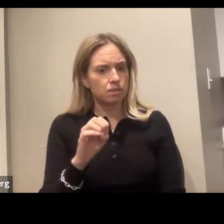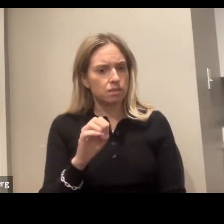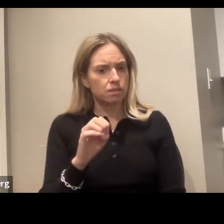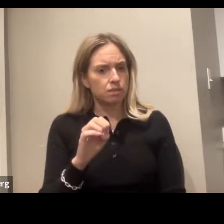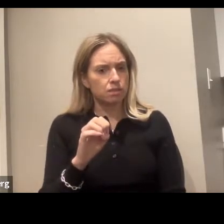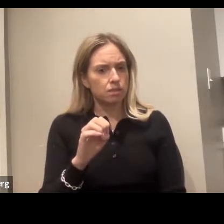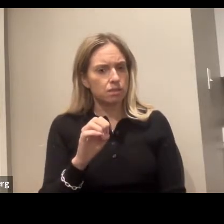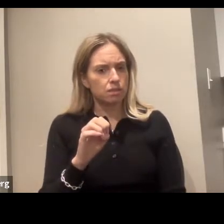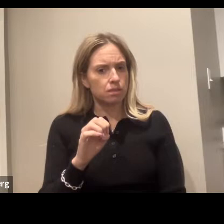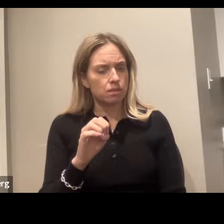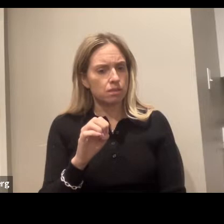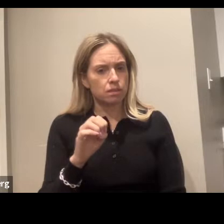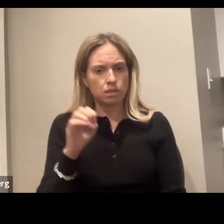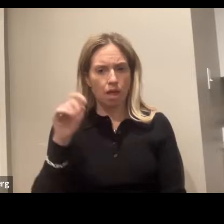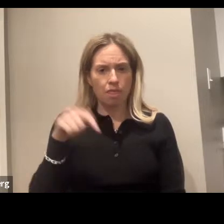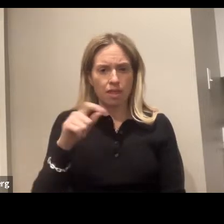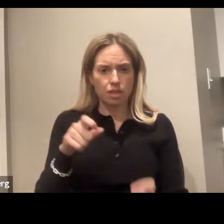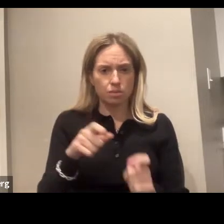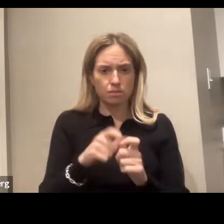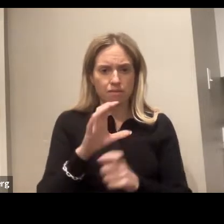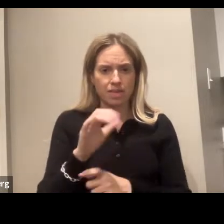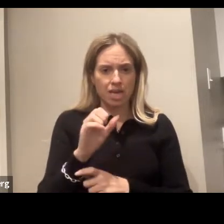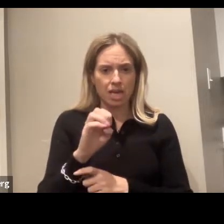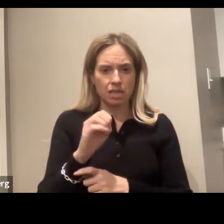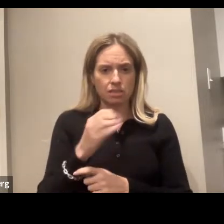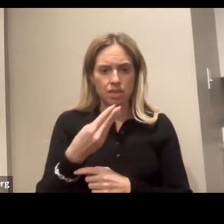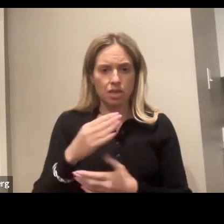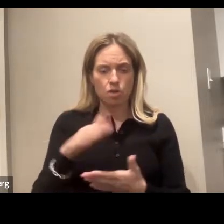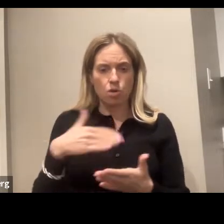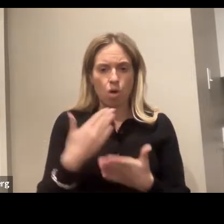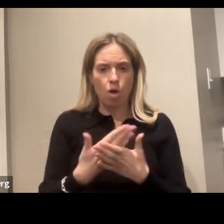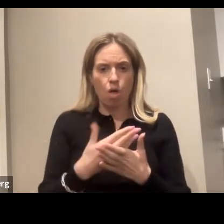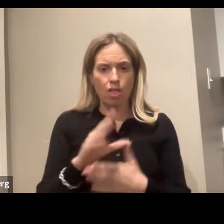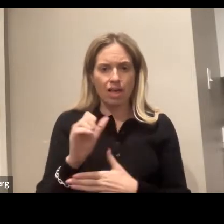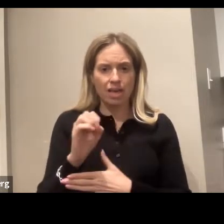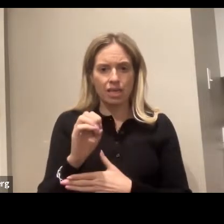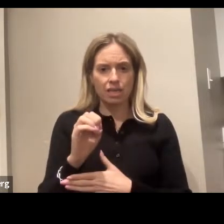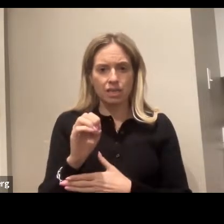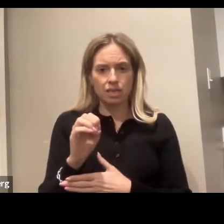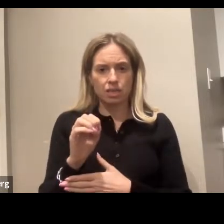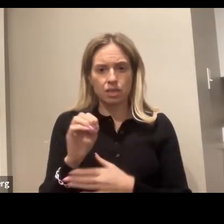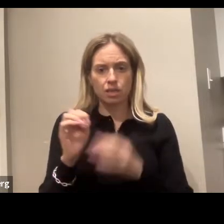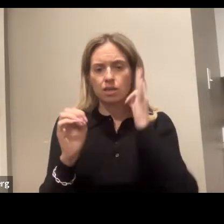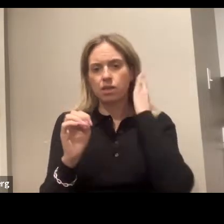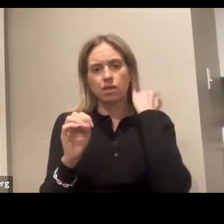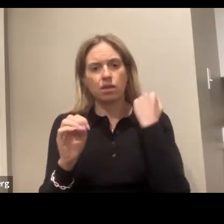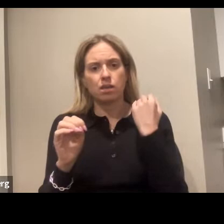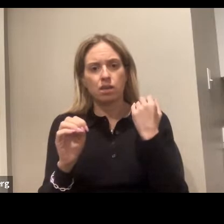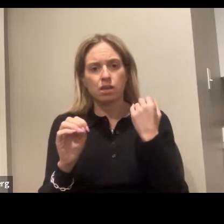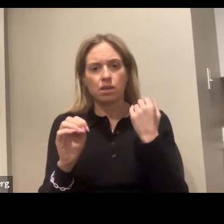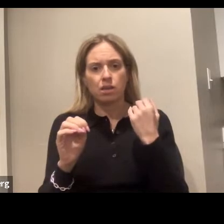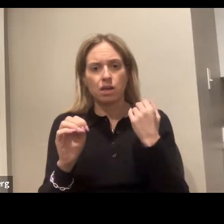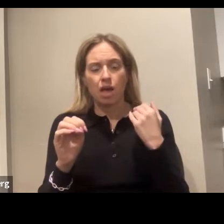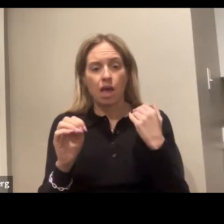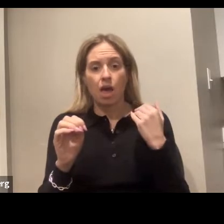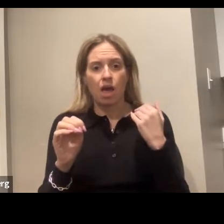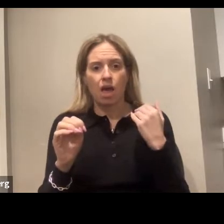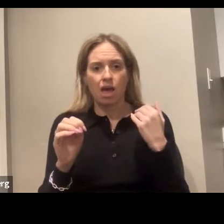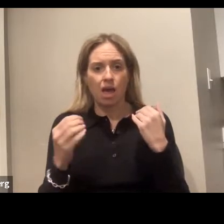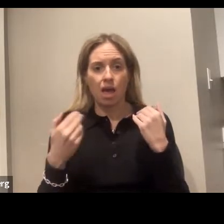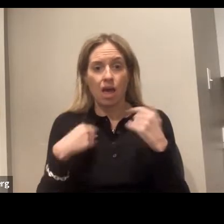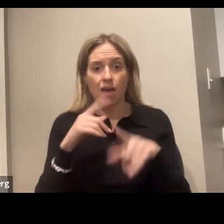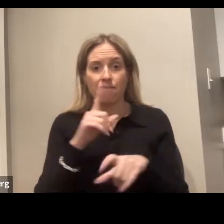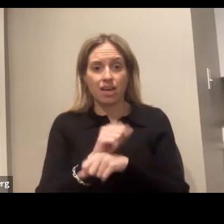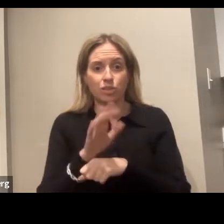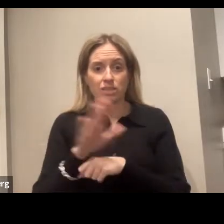No, This I specific but case and all of the cases before the commission. I don't mind Wait answering a the minute, question. Mr. I've actually never been